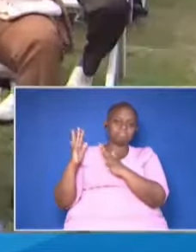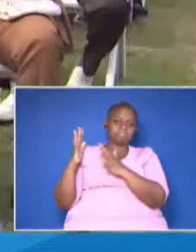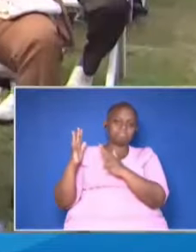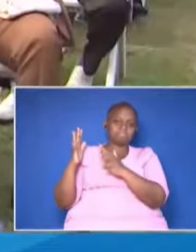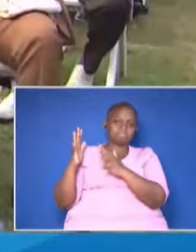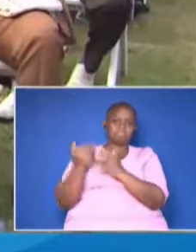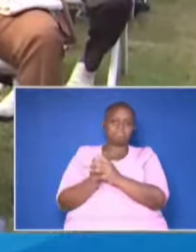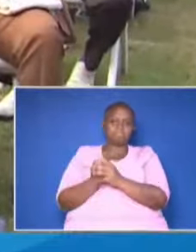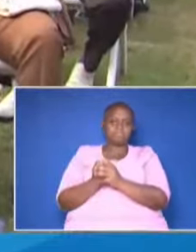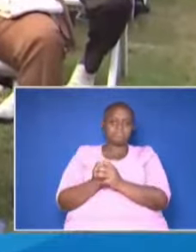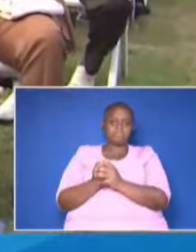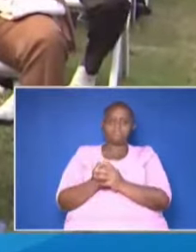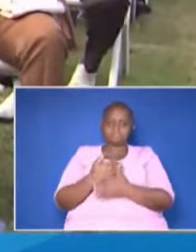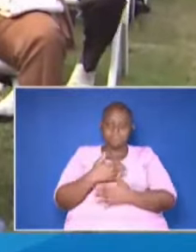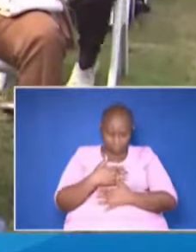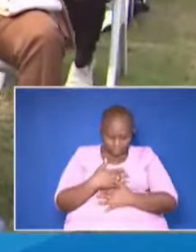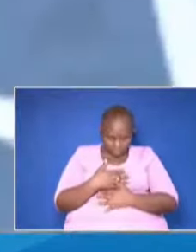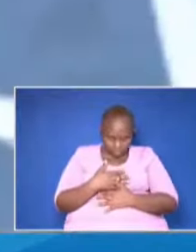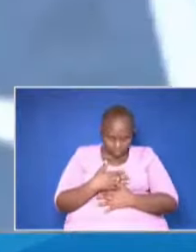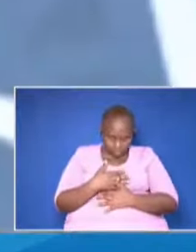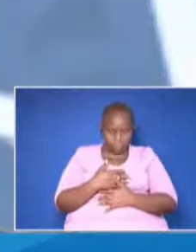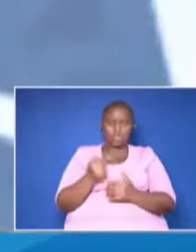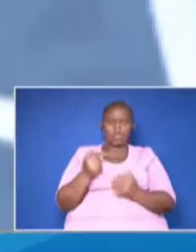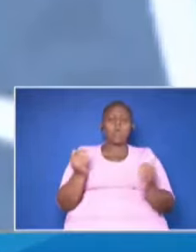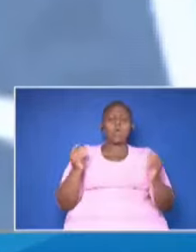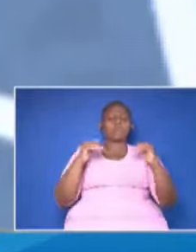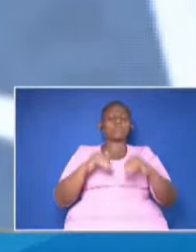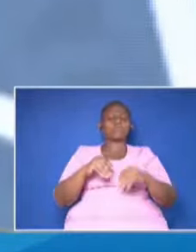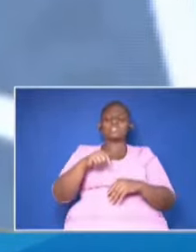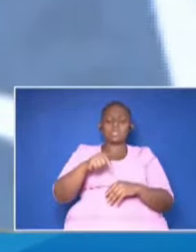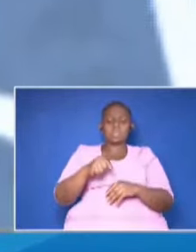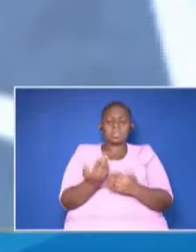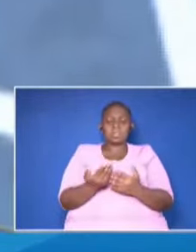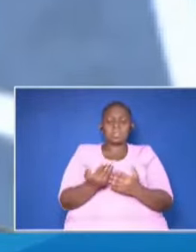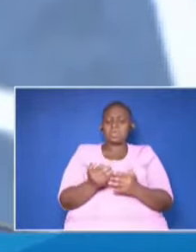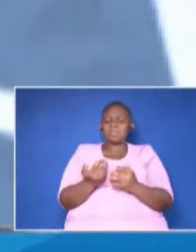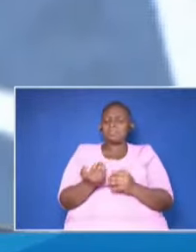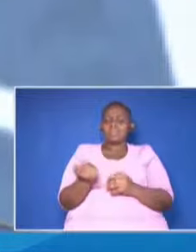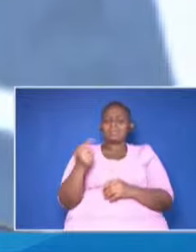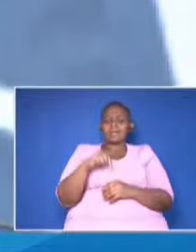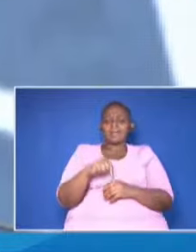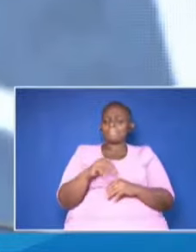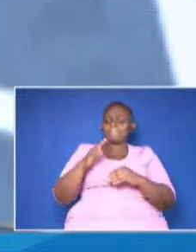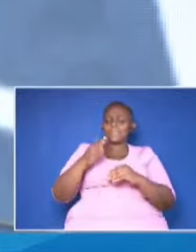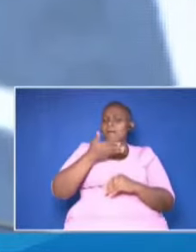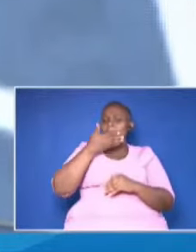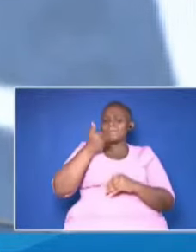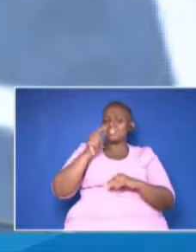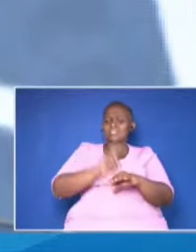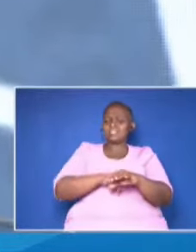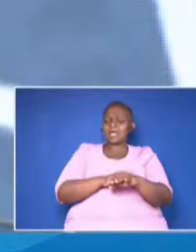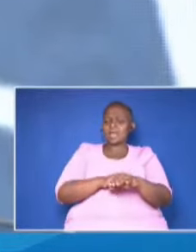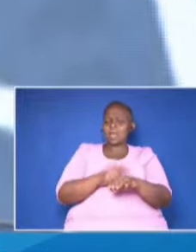succeeds your Excellency this Crusade could not have come at a better time for our